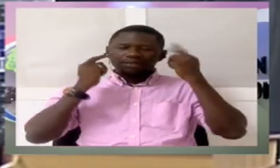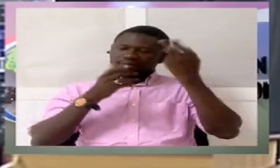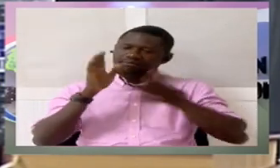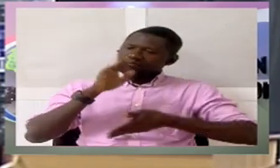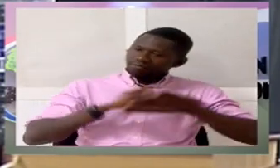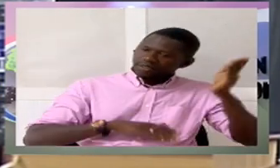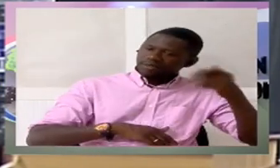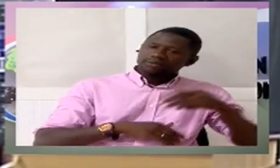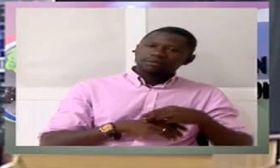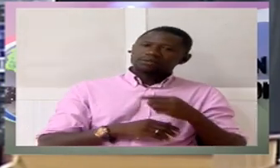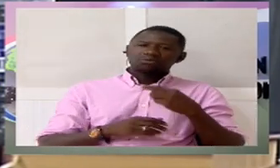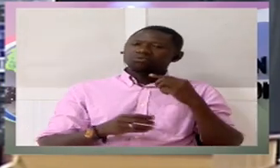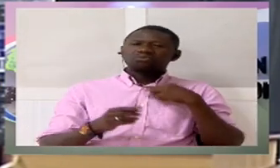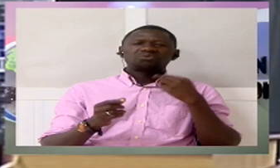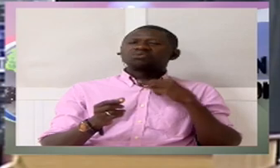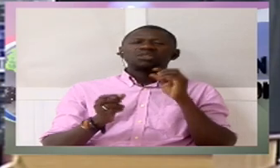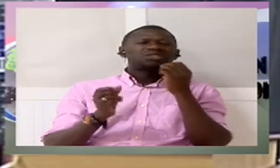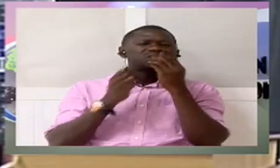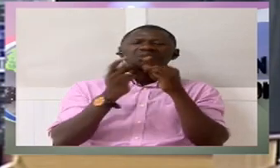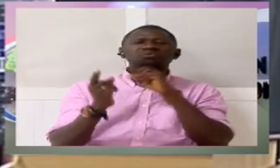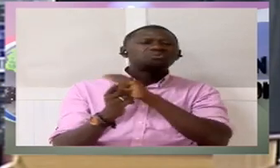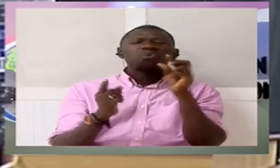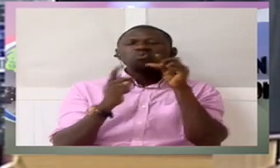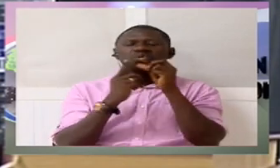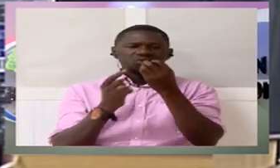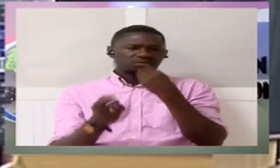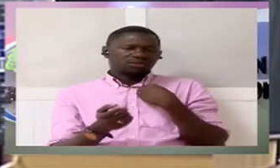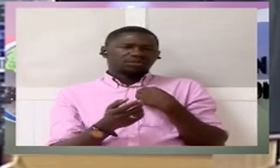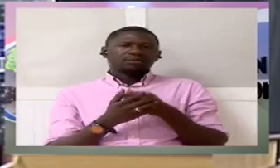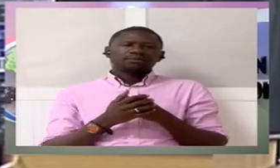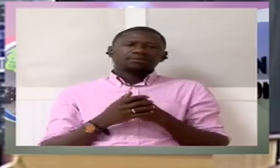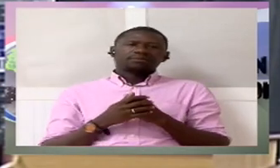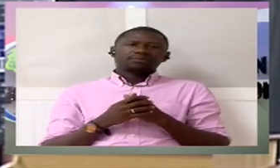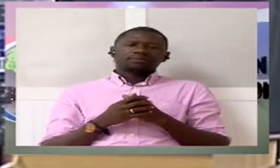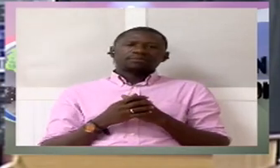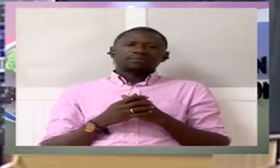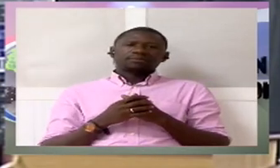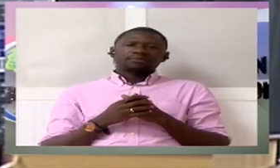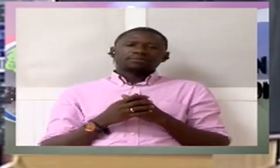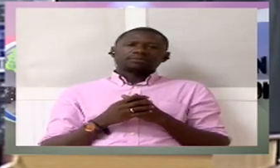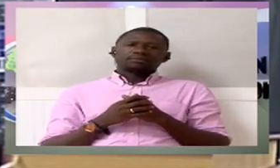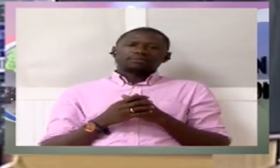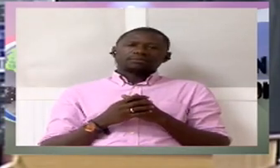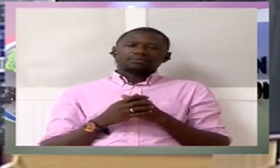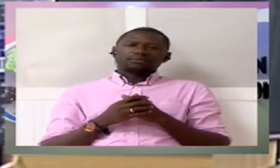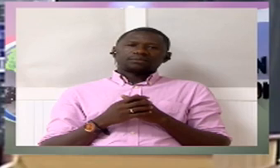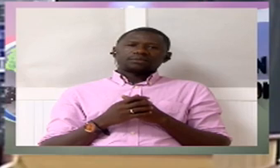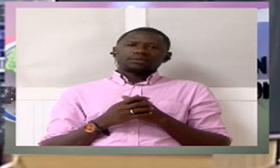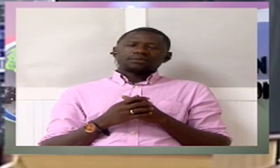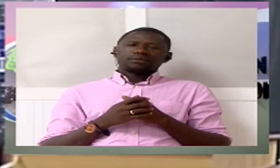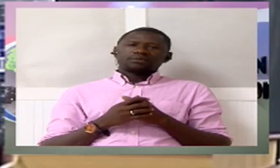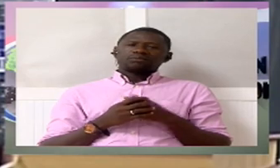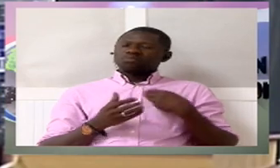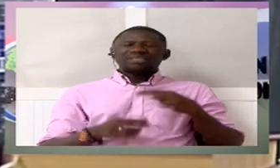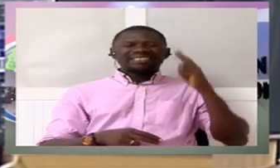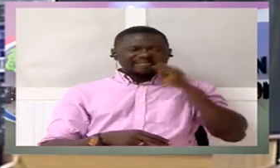and passed on. He didn't say anything to me. But he insisted nyame mpotumo puka bulodi akoleata insisted ngat try and struggle to fanga